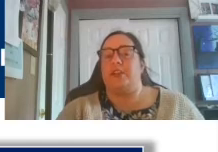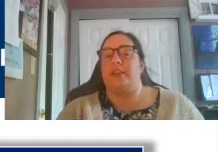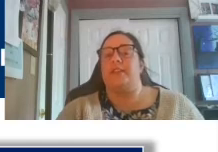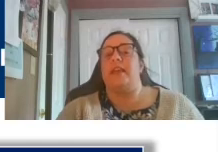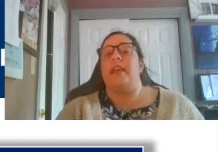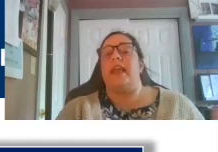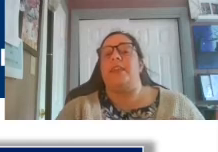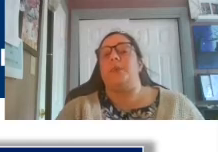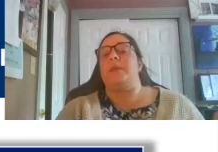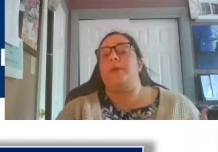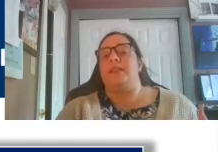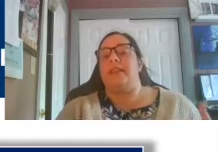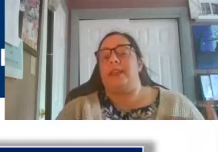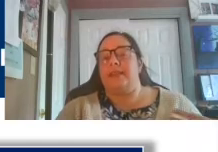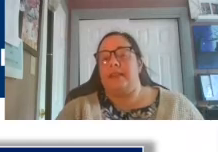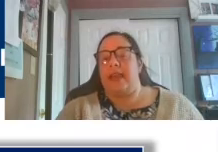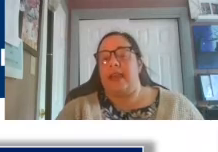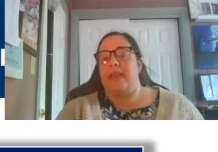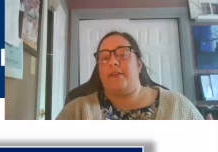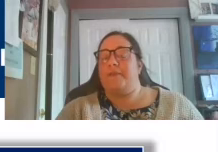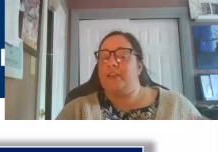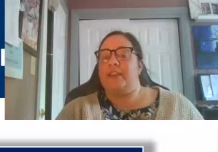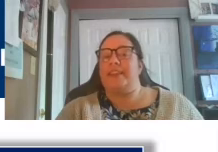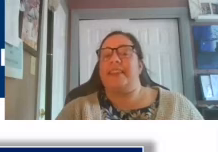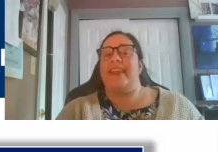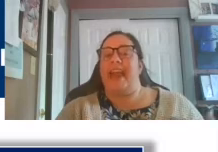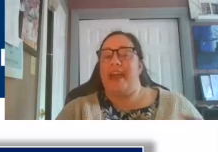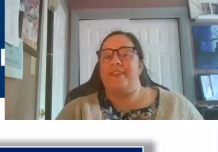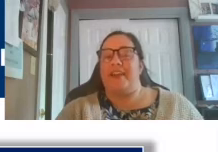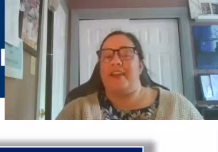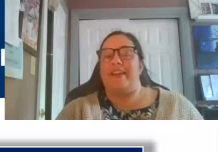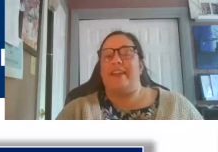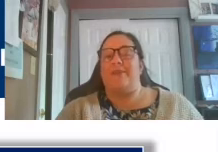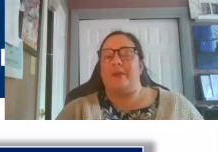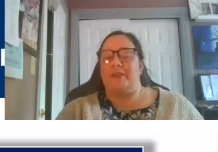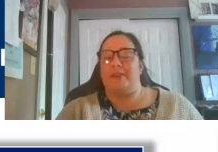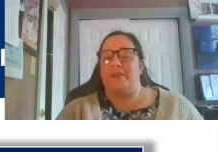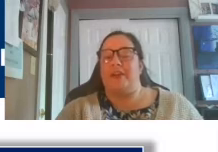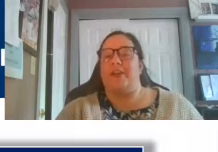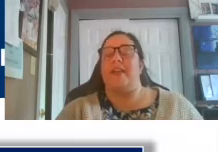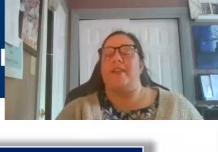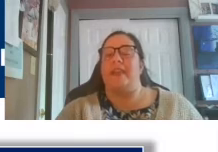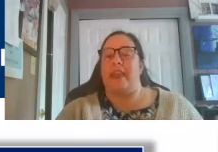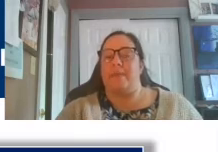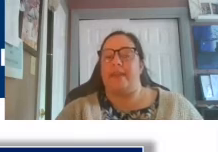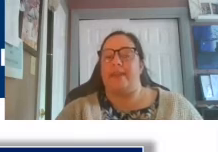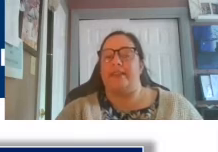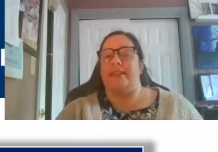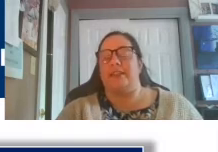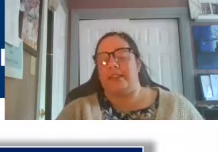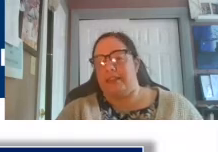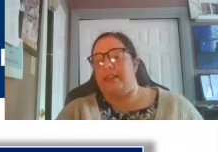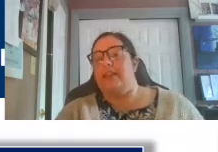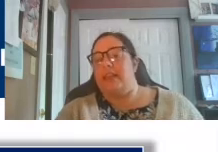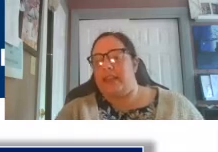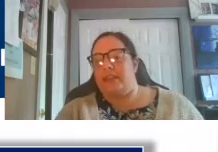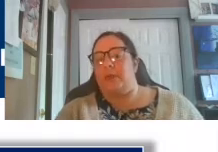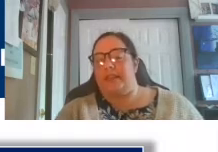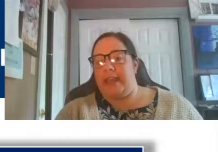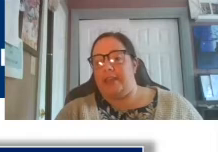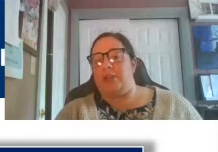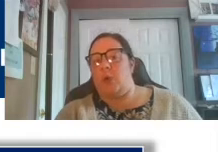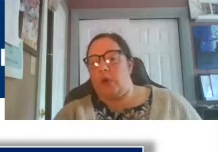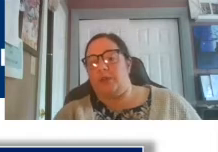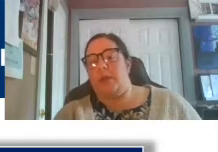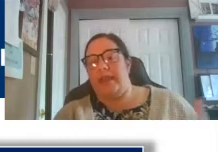those decisions. And the only person that can say officially that they have that guardian or conservator and they can't make these decisions is